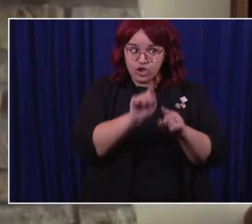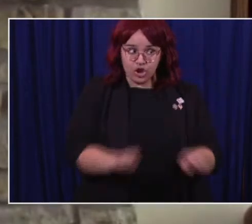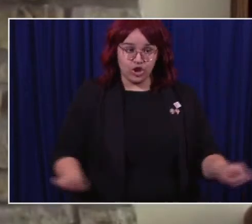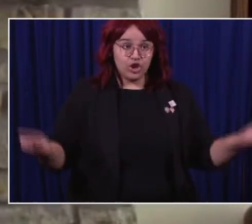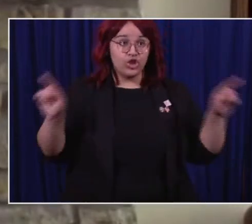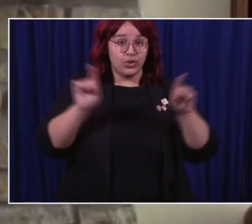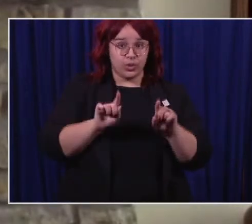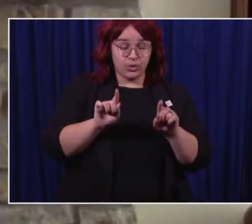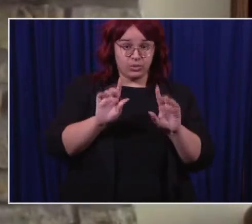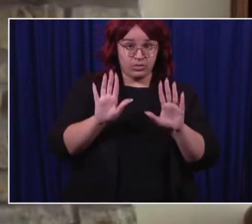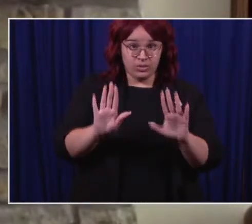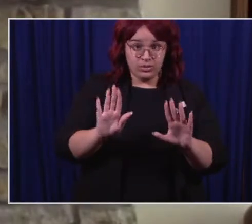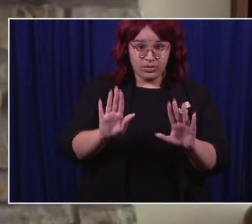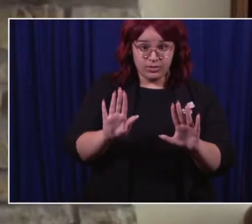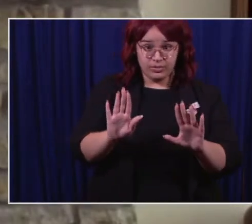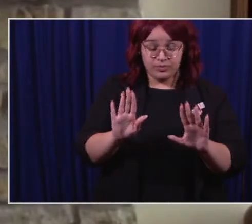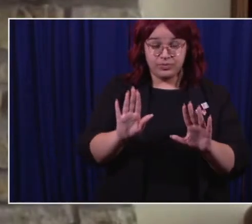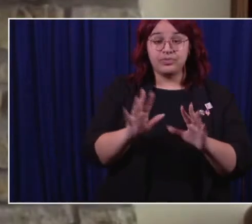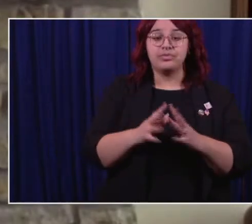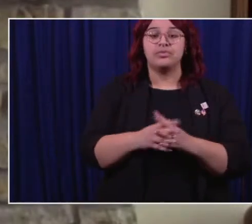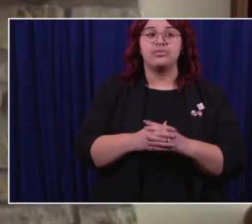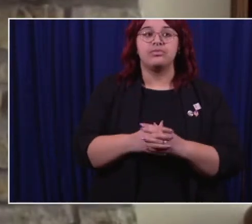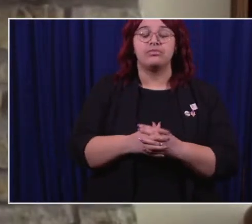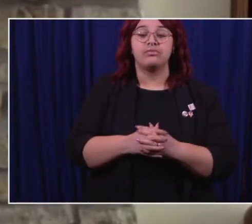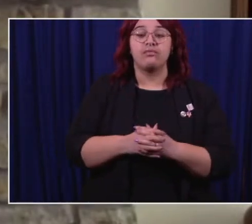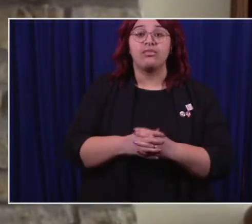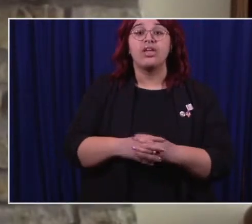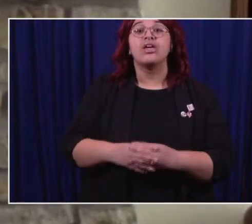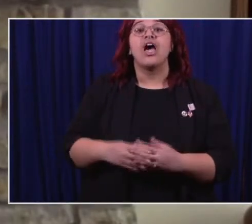variant is out there in Ohio.